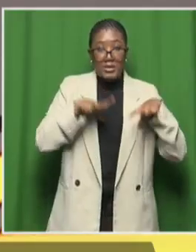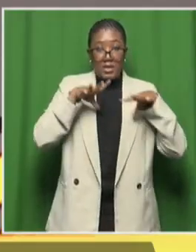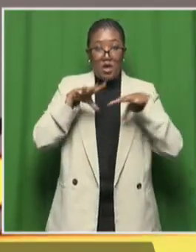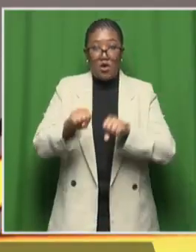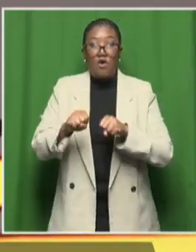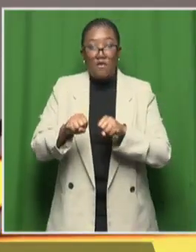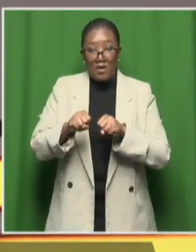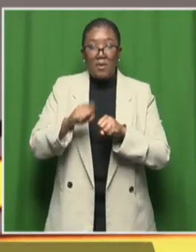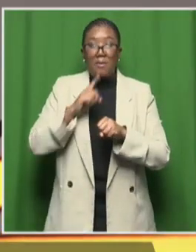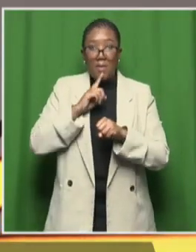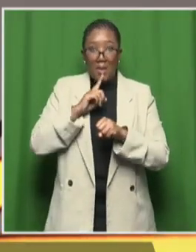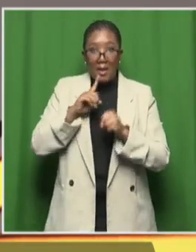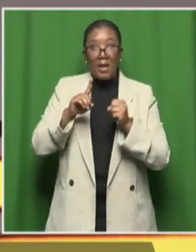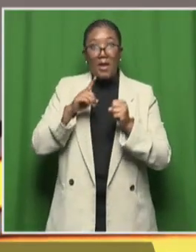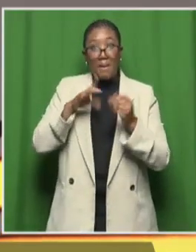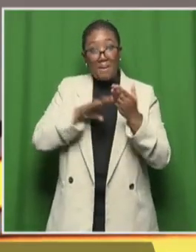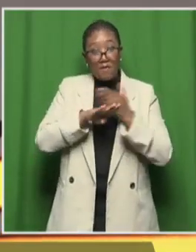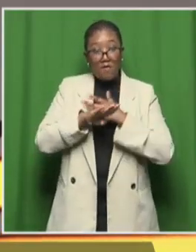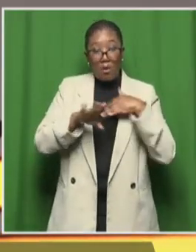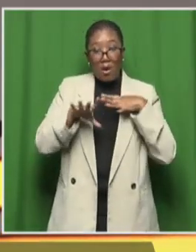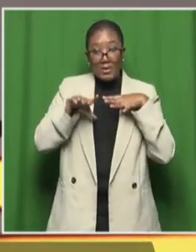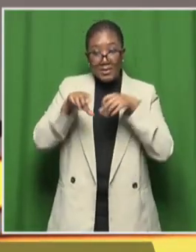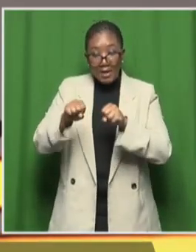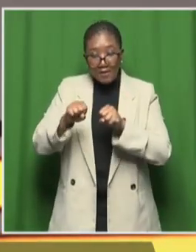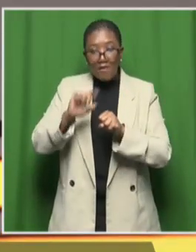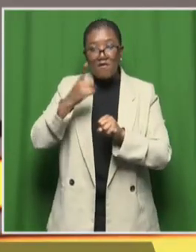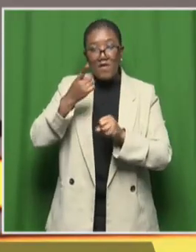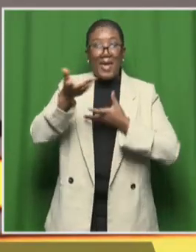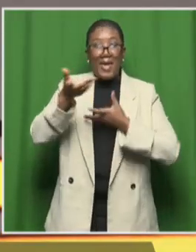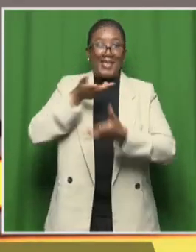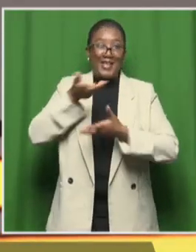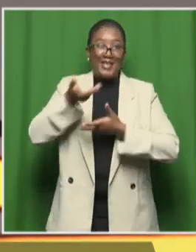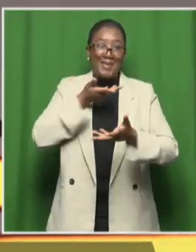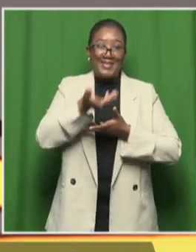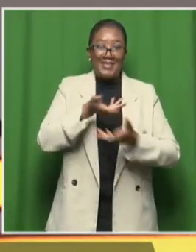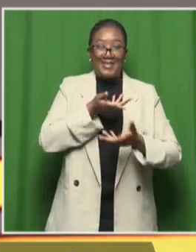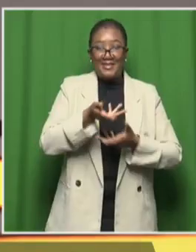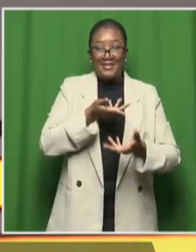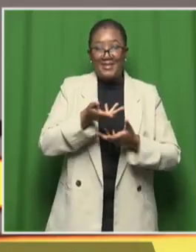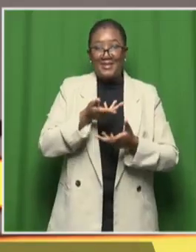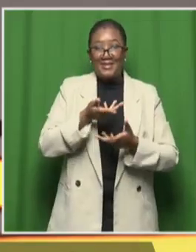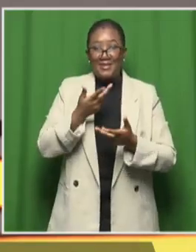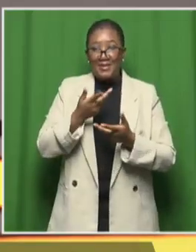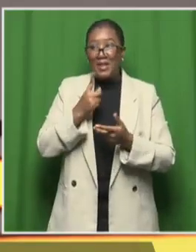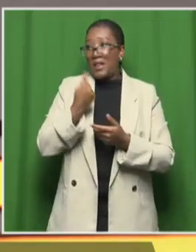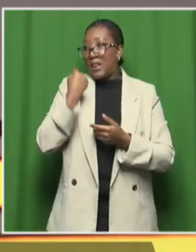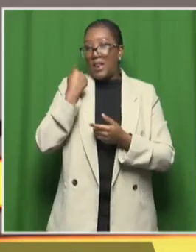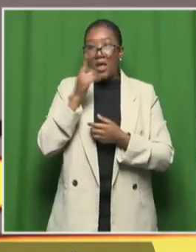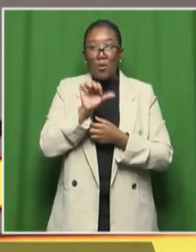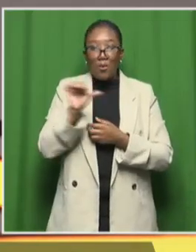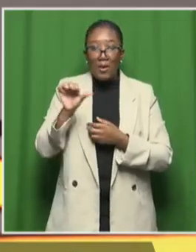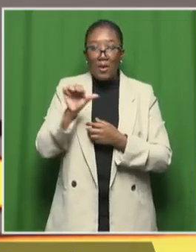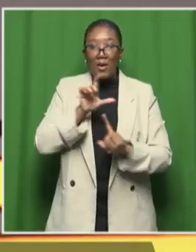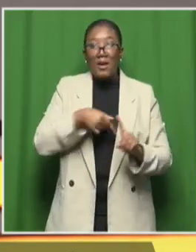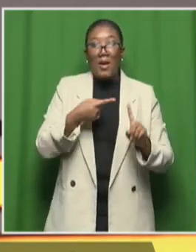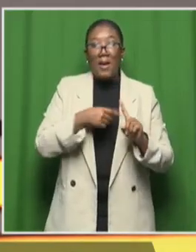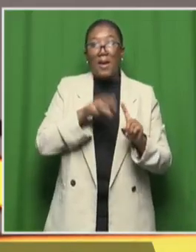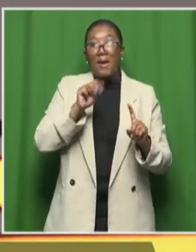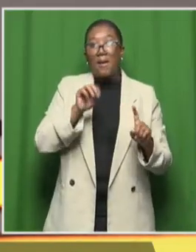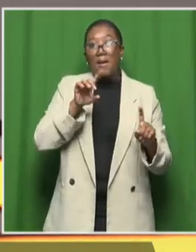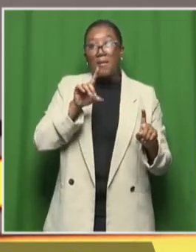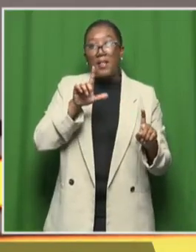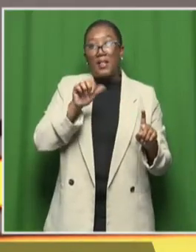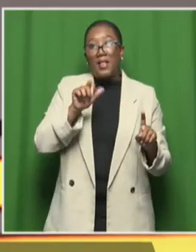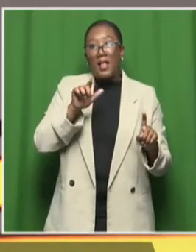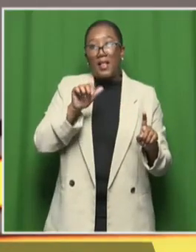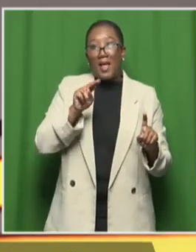of engagements. And there was, not there would have been. I mean, earlier this week, Membathisi Mdladlana